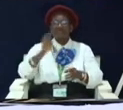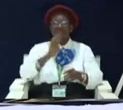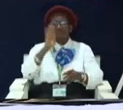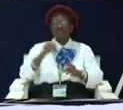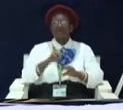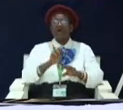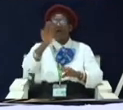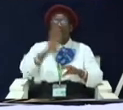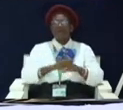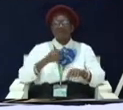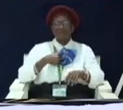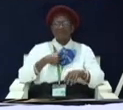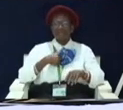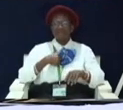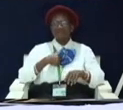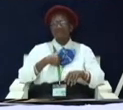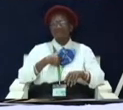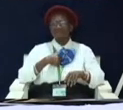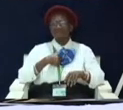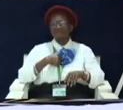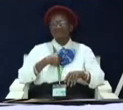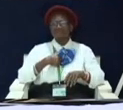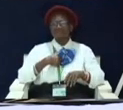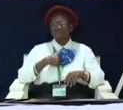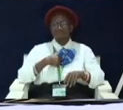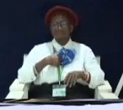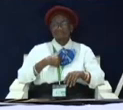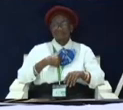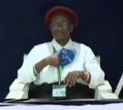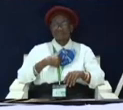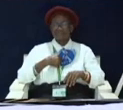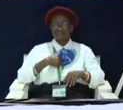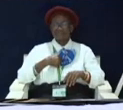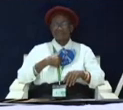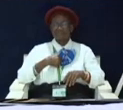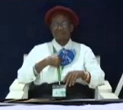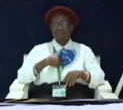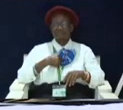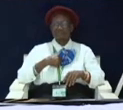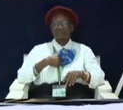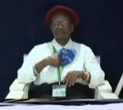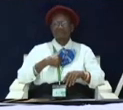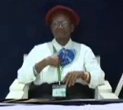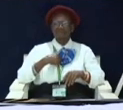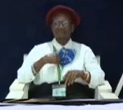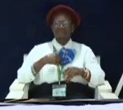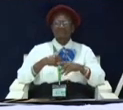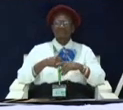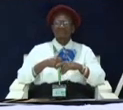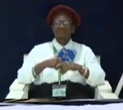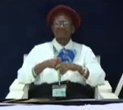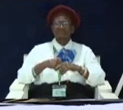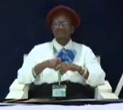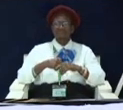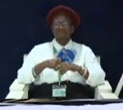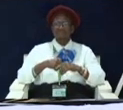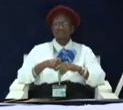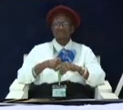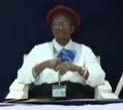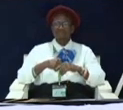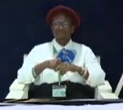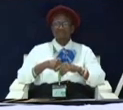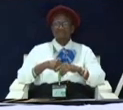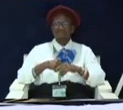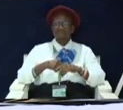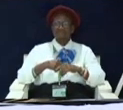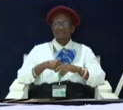se nigba ti won koja tan ni Elijah wi fun Elisha pe bere ohun ti emi o se fun o ki a to gba mi kuro lowo re.